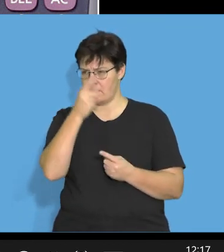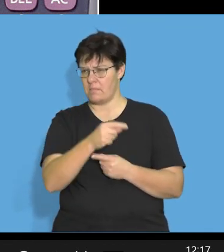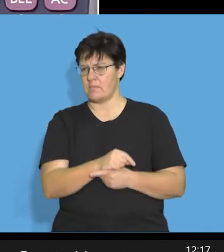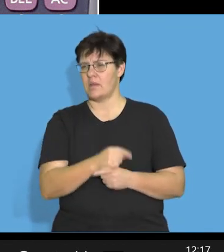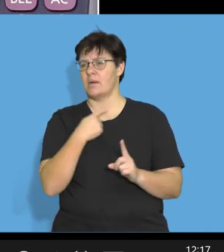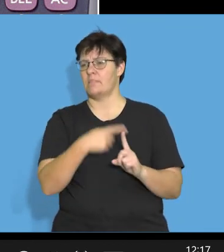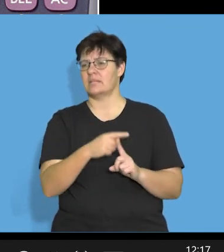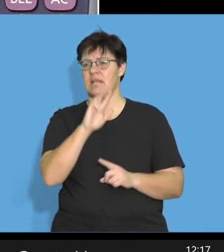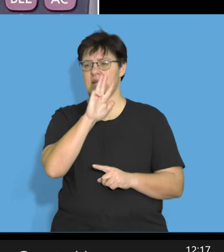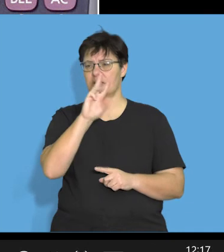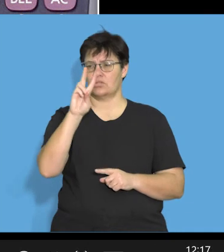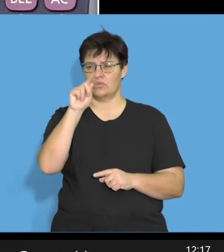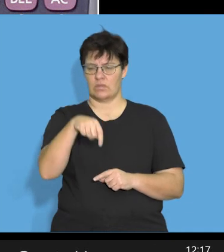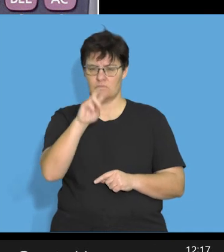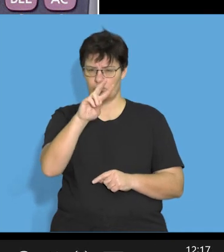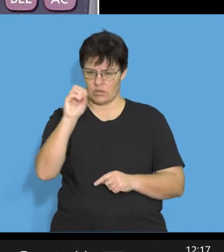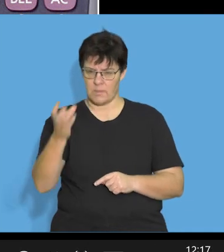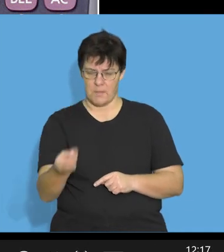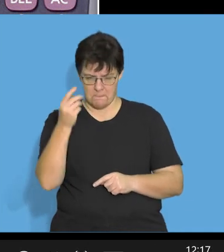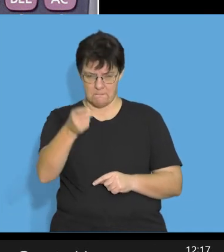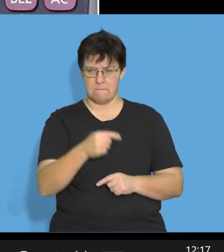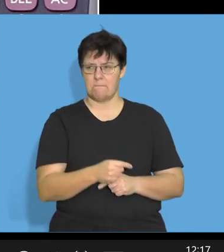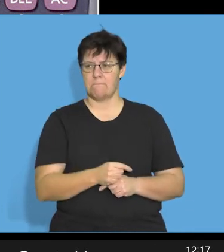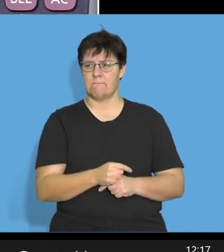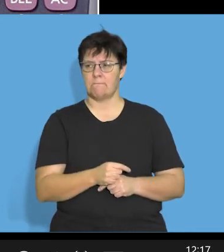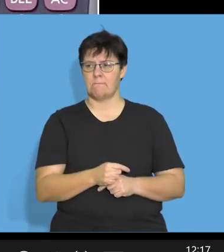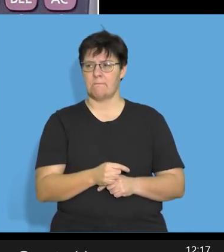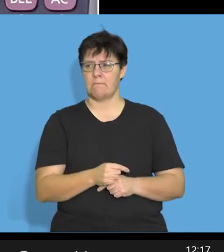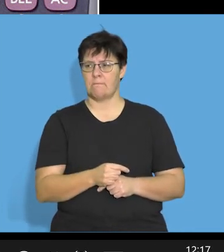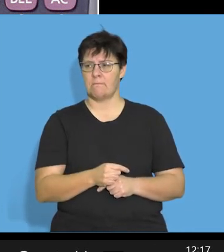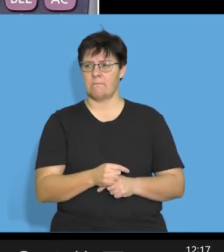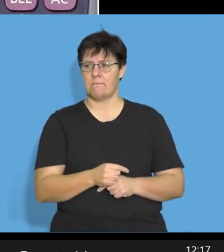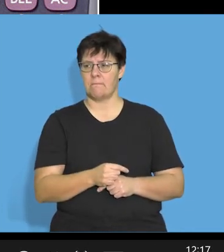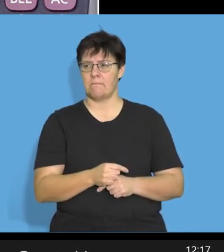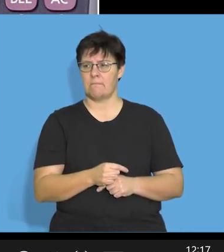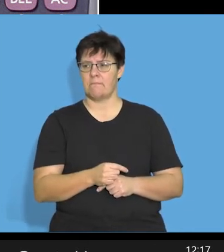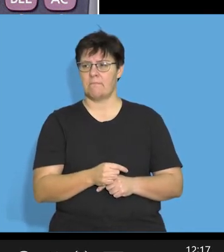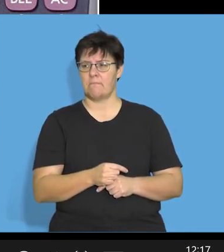the 92,200, we got that. Then we've got